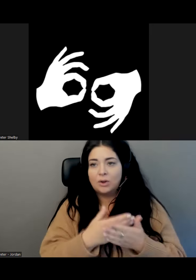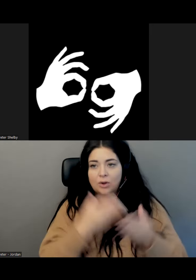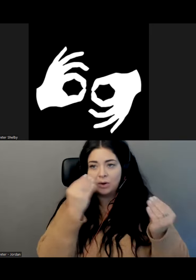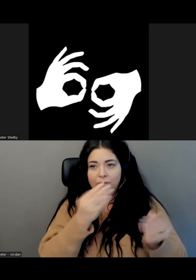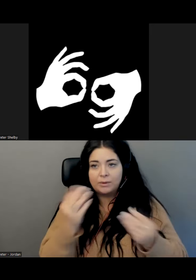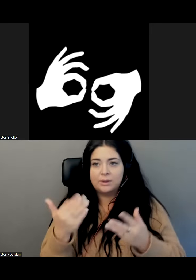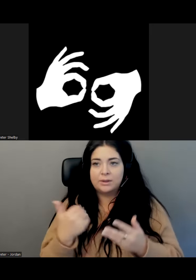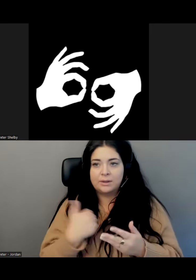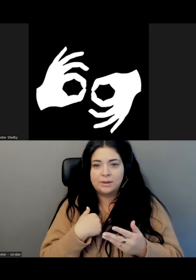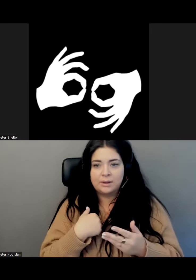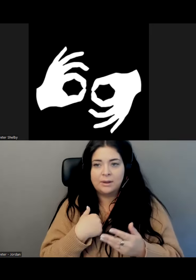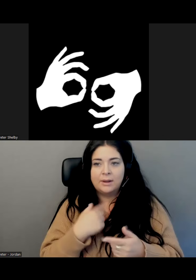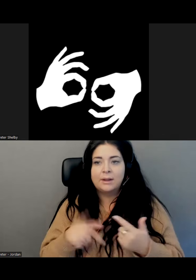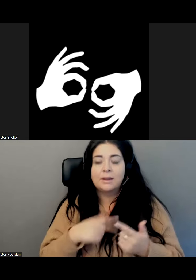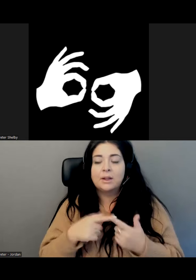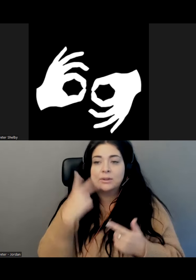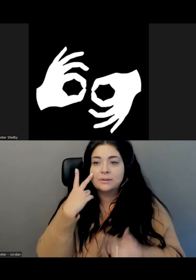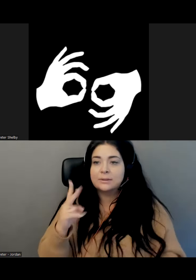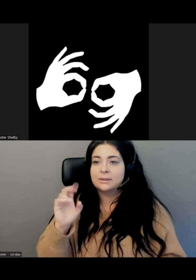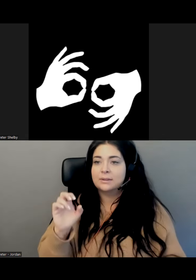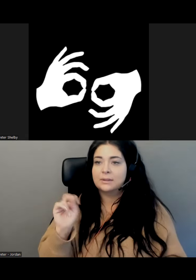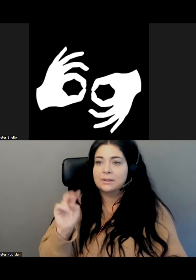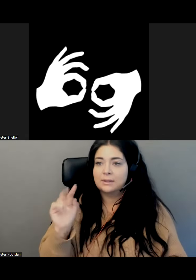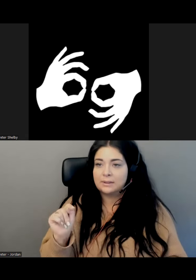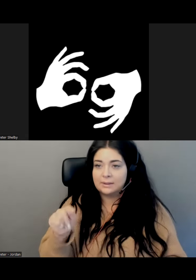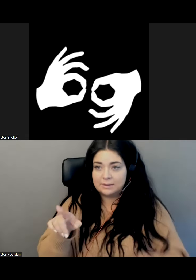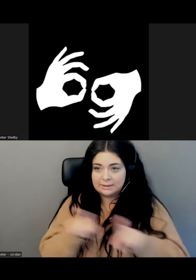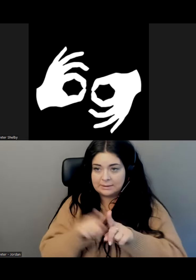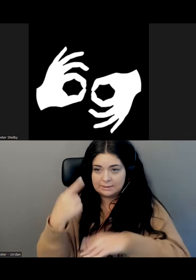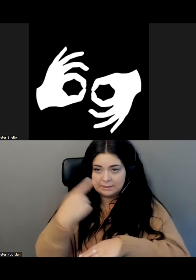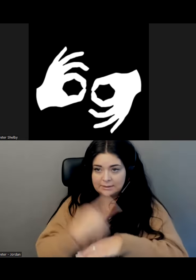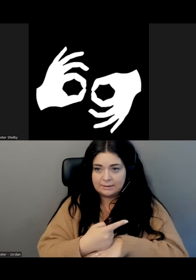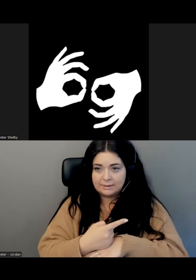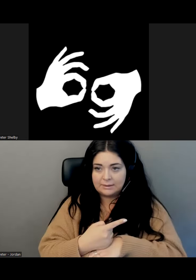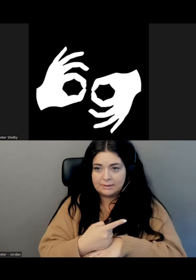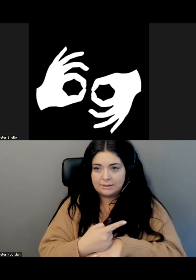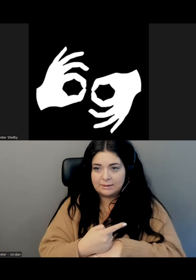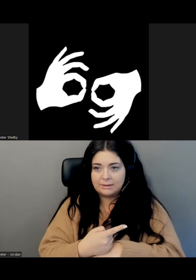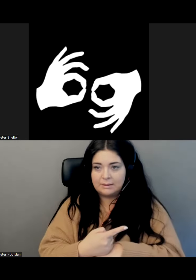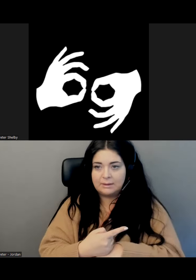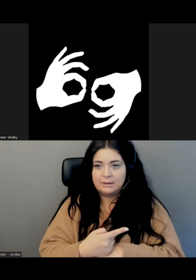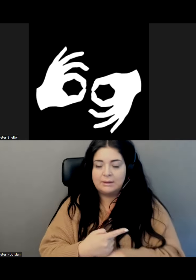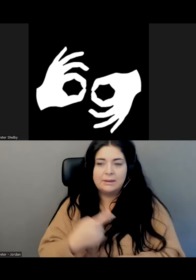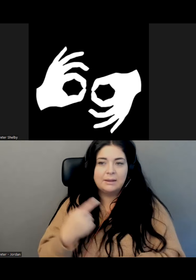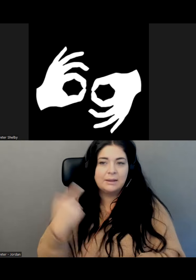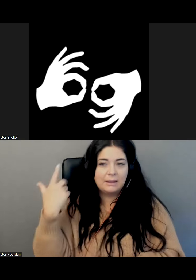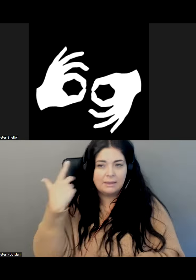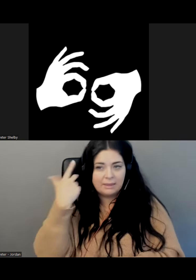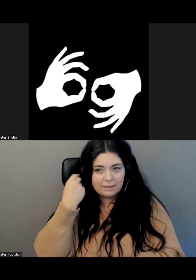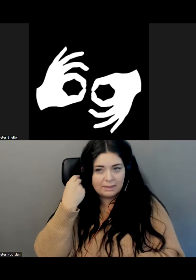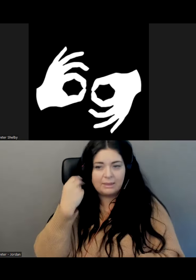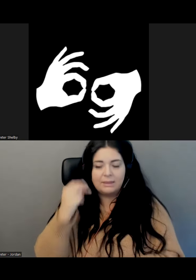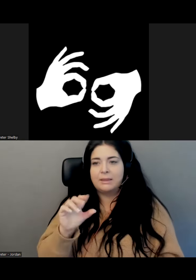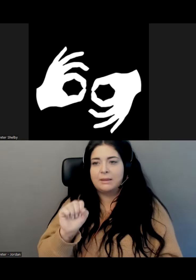I was able to see an ear, nose, and throat specialist that same day. He put an injection in my ear, a little